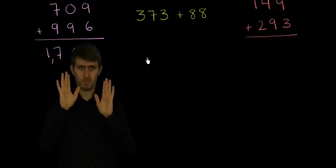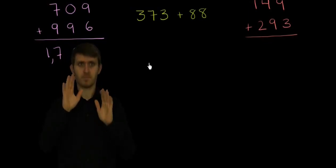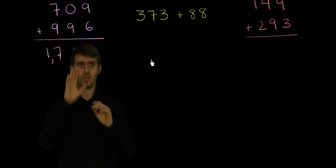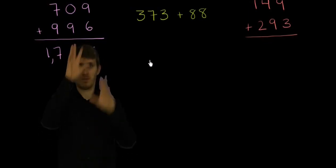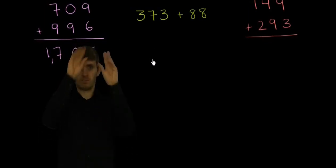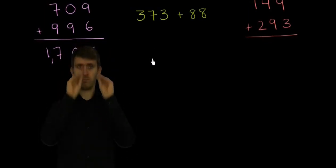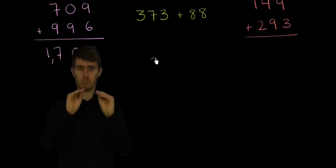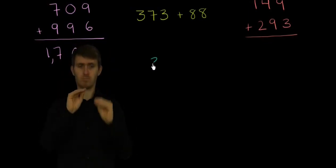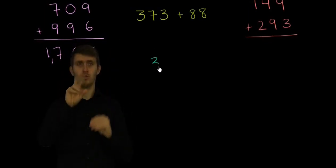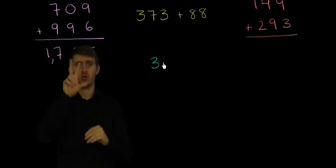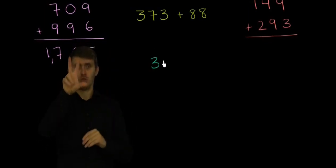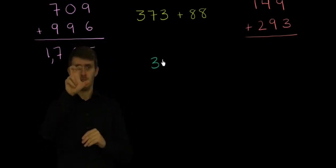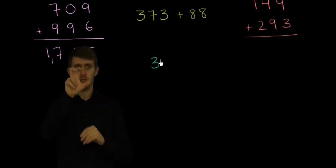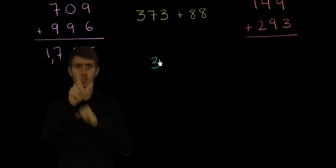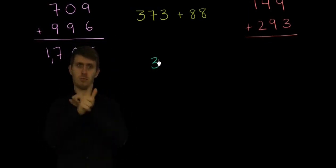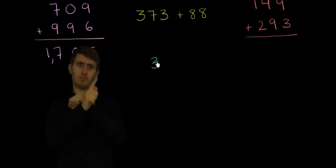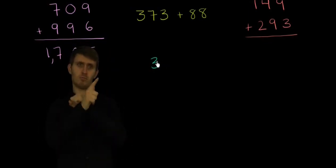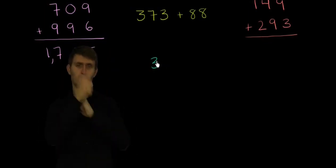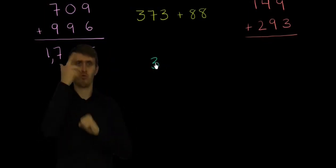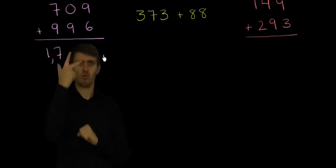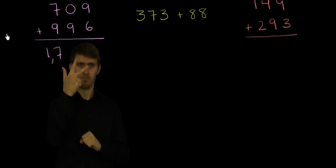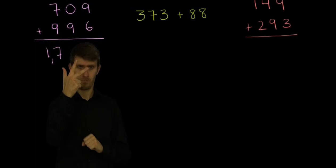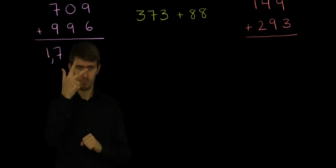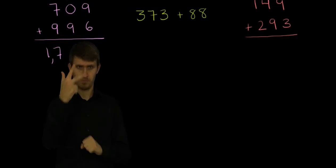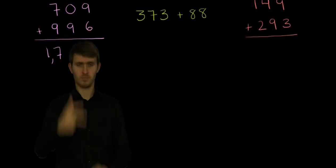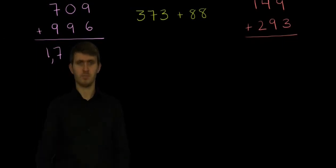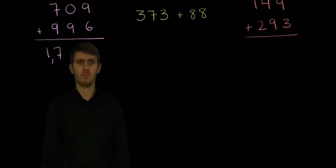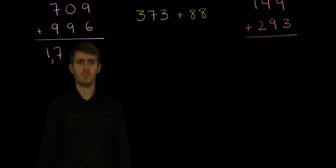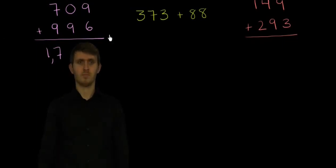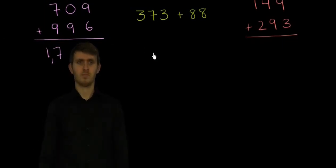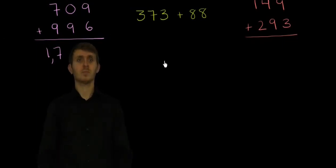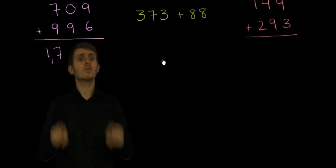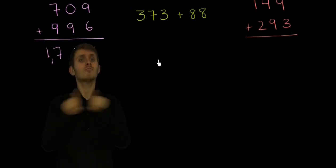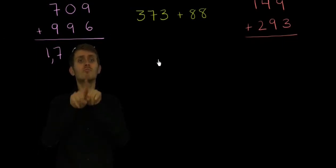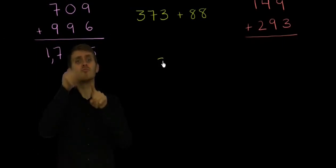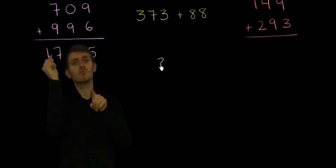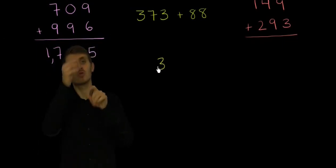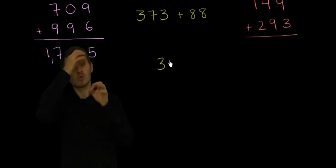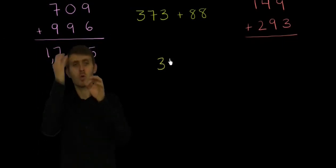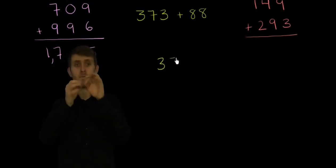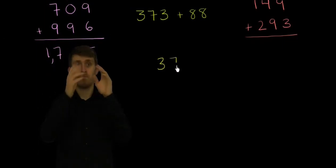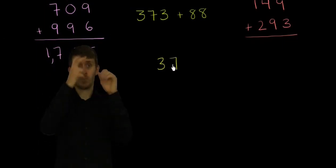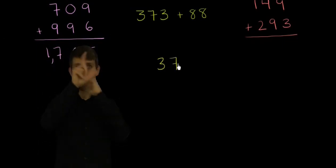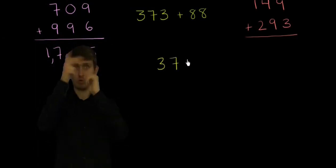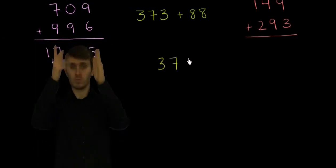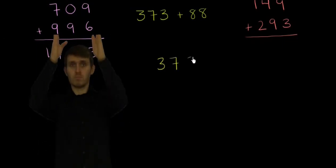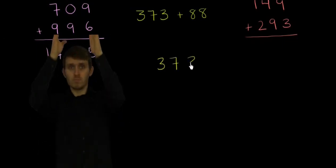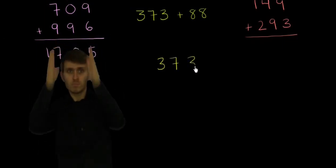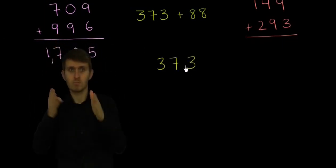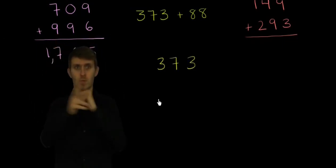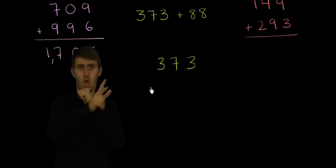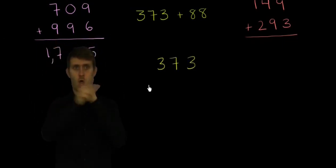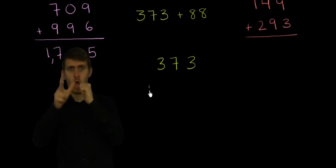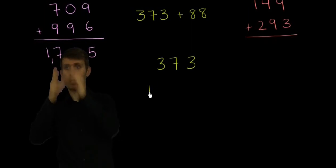rewrite as 300 and, let me do that same green color. We could rewrite this as